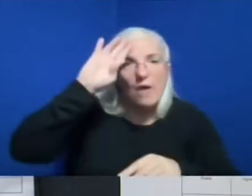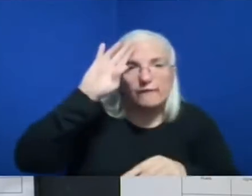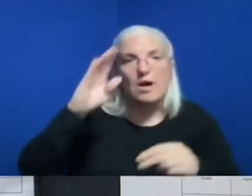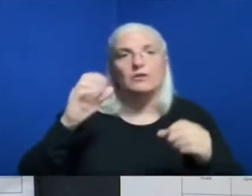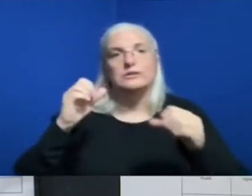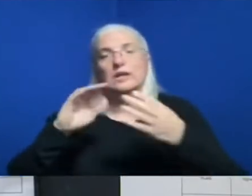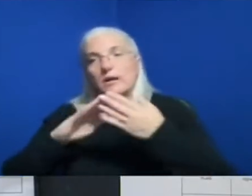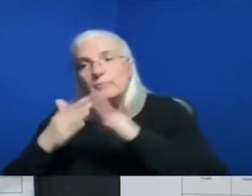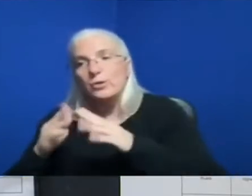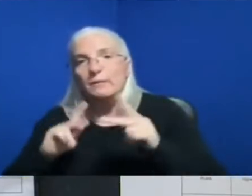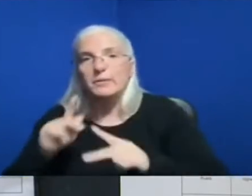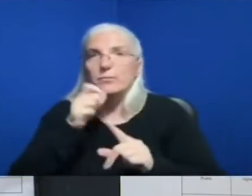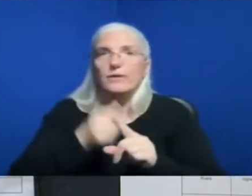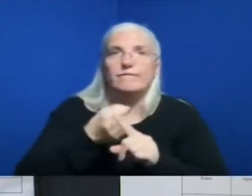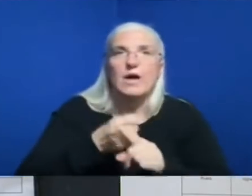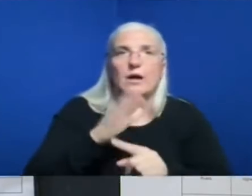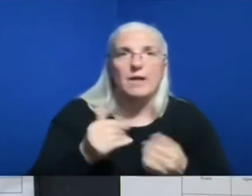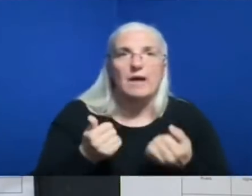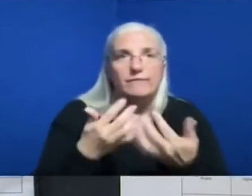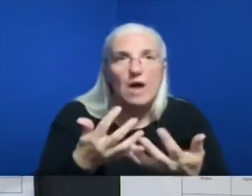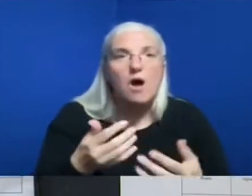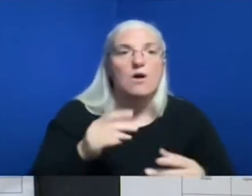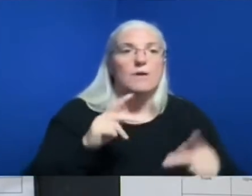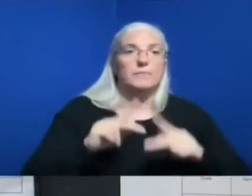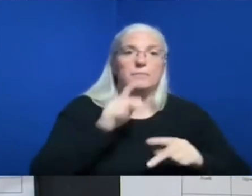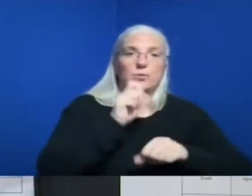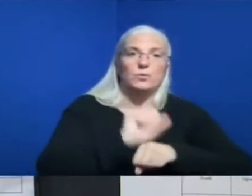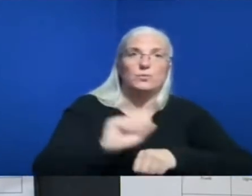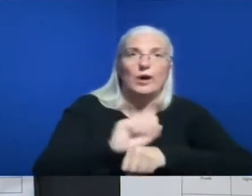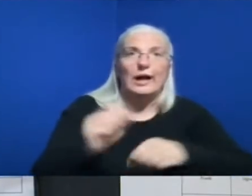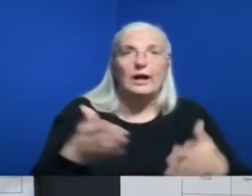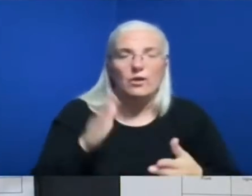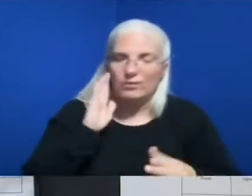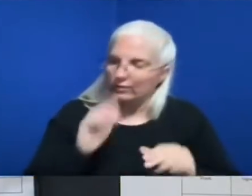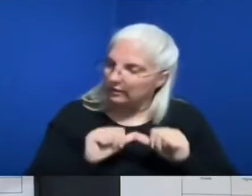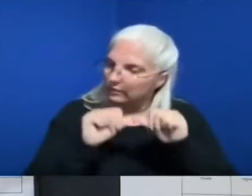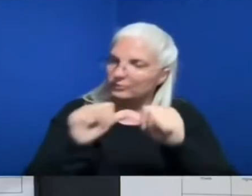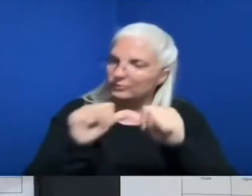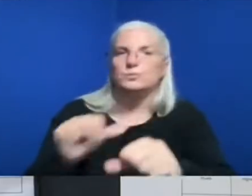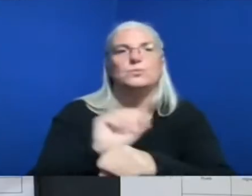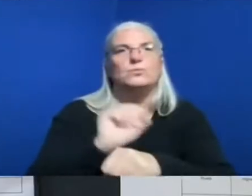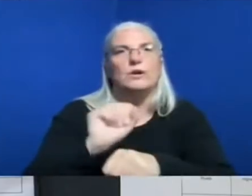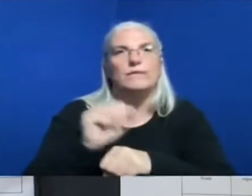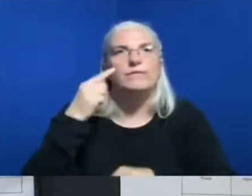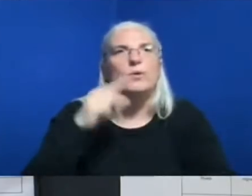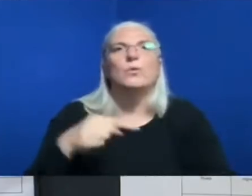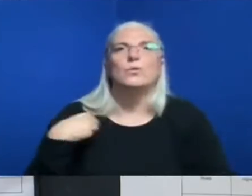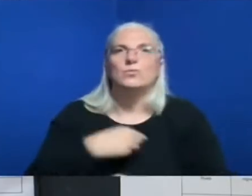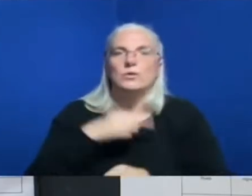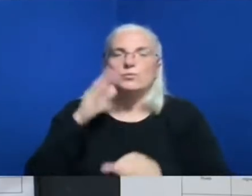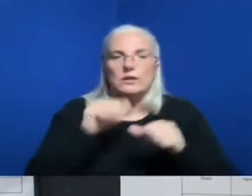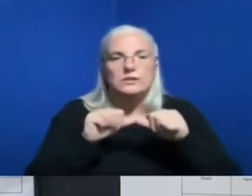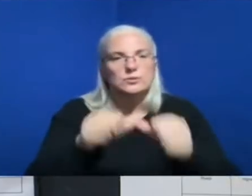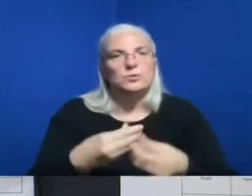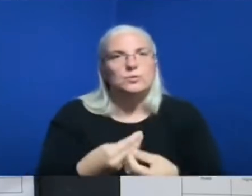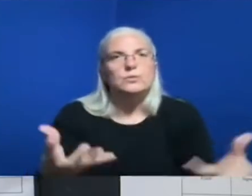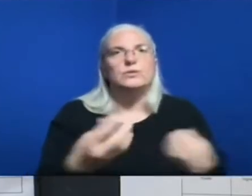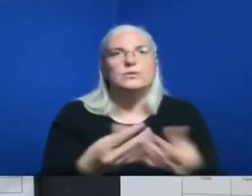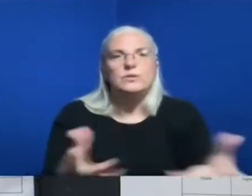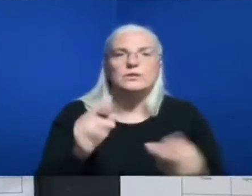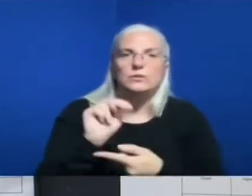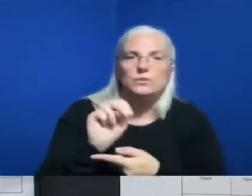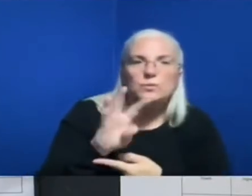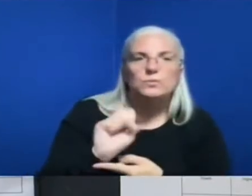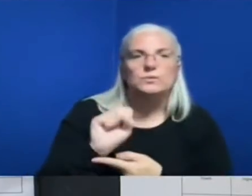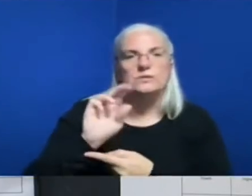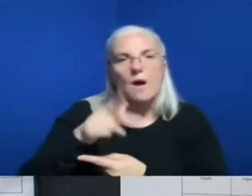you and will continue to work diligently to get you the resources you need for short and long-term recovery.